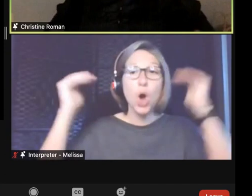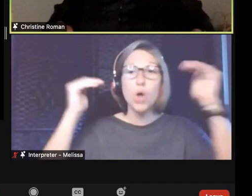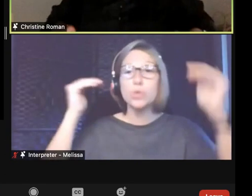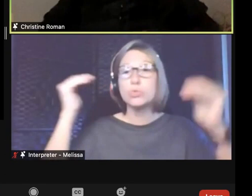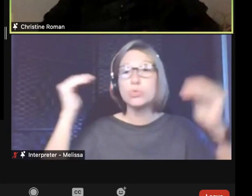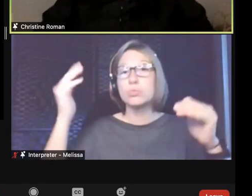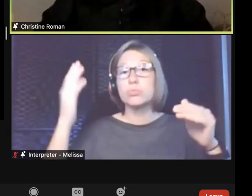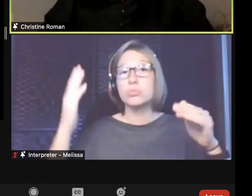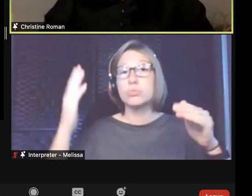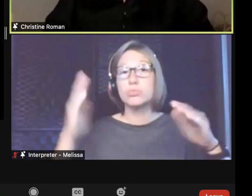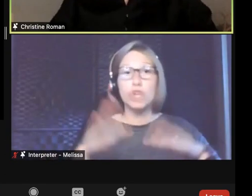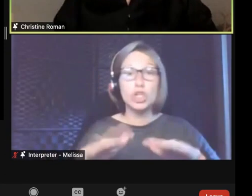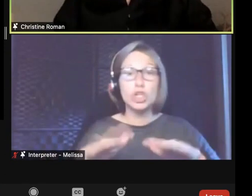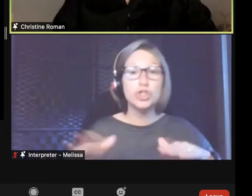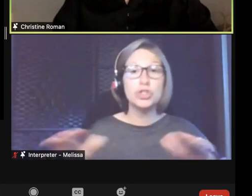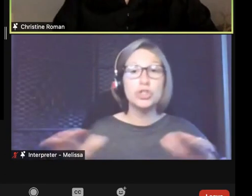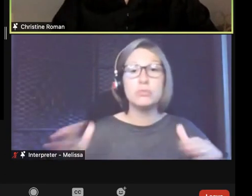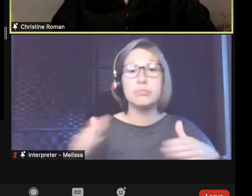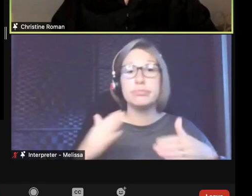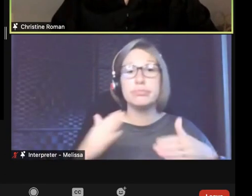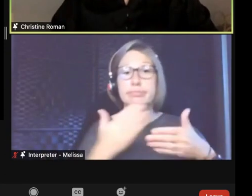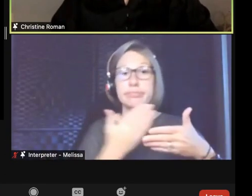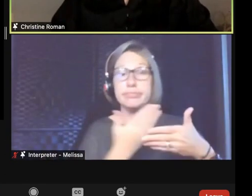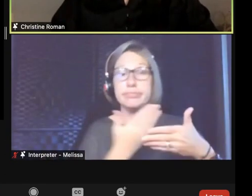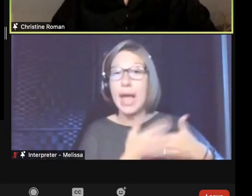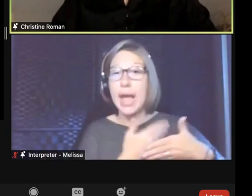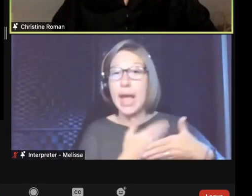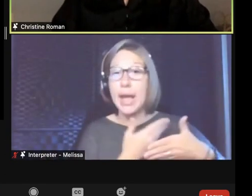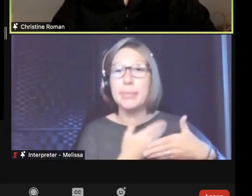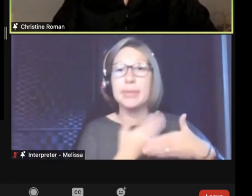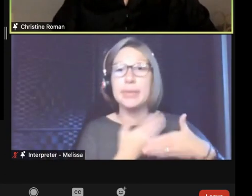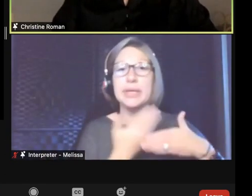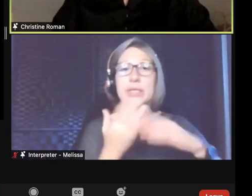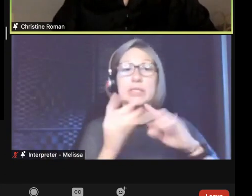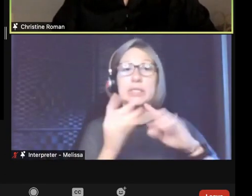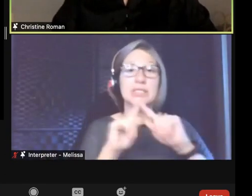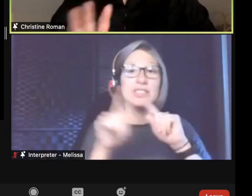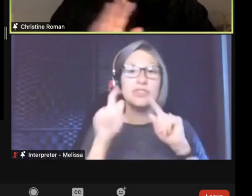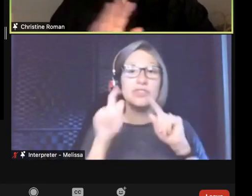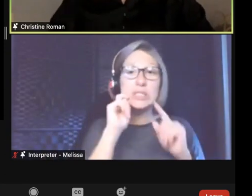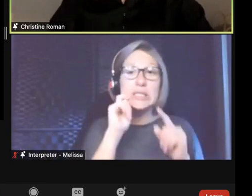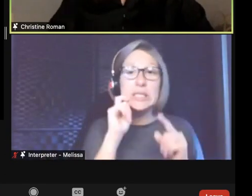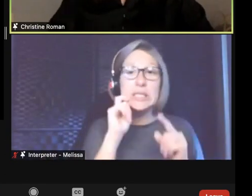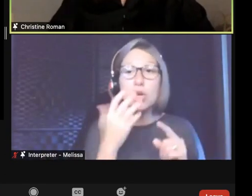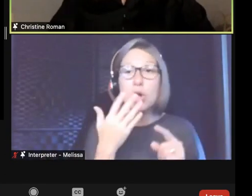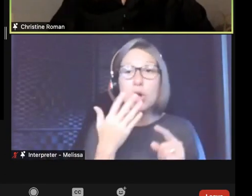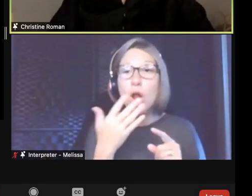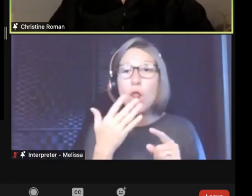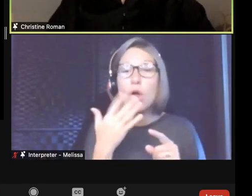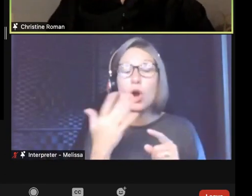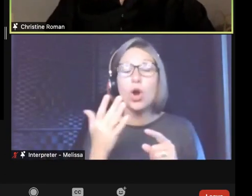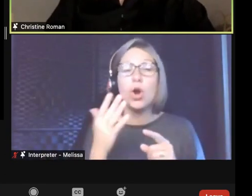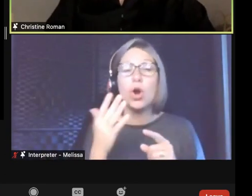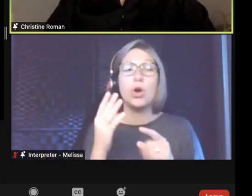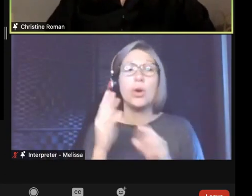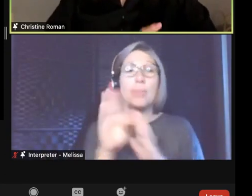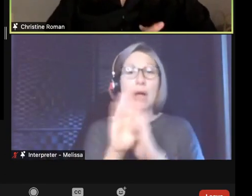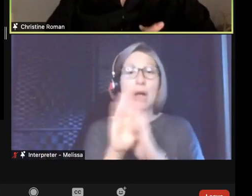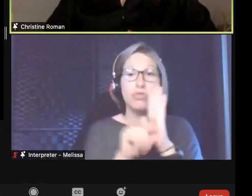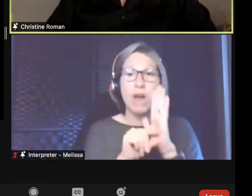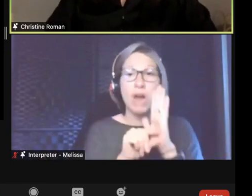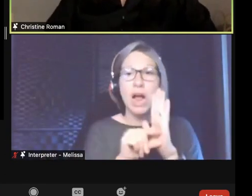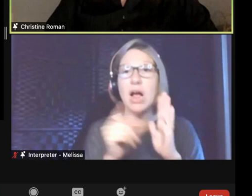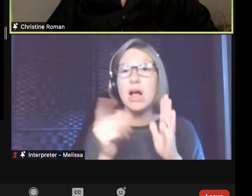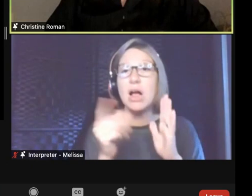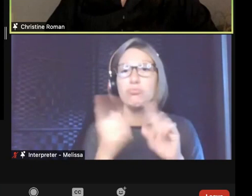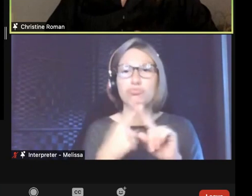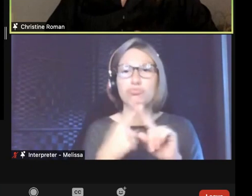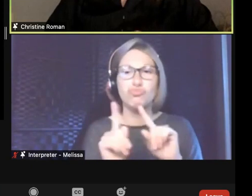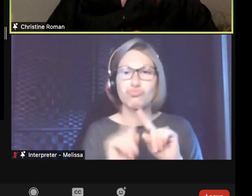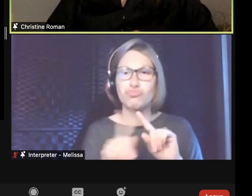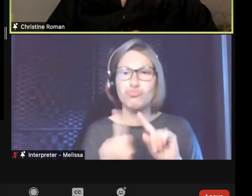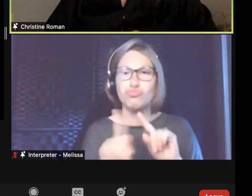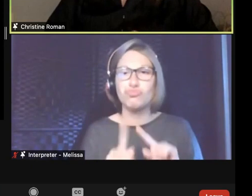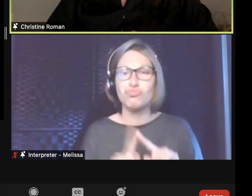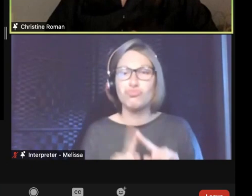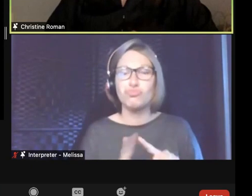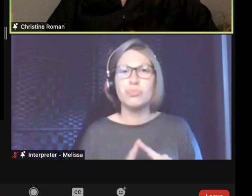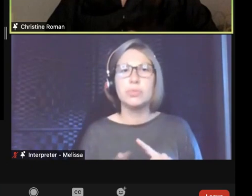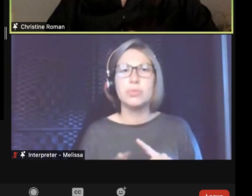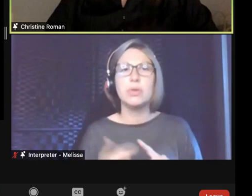babies, people of different, skin tone, different, ethnicity. And I